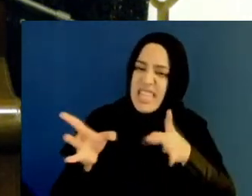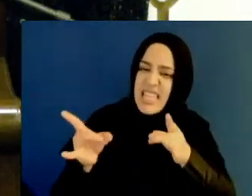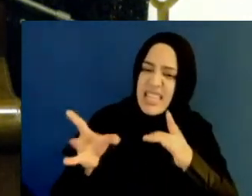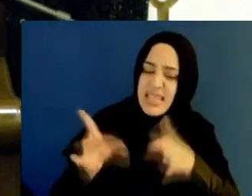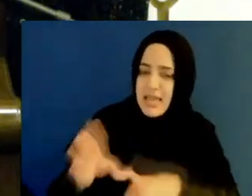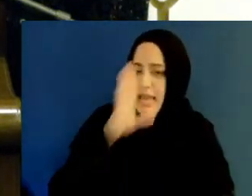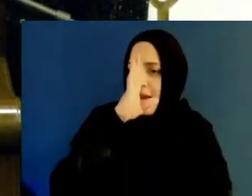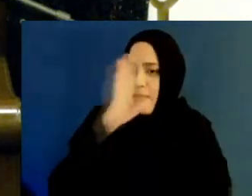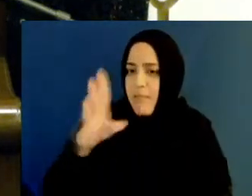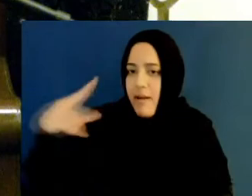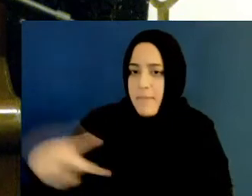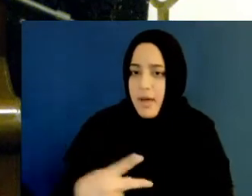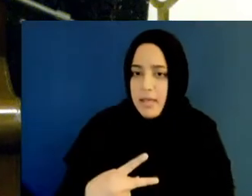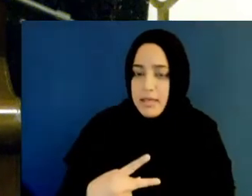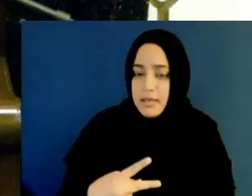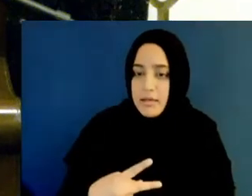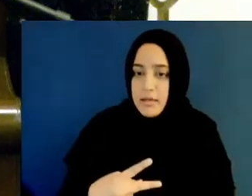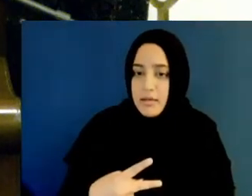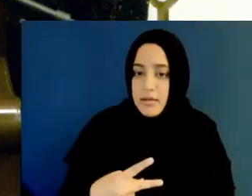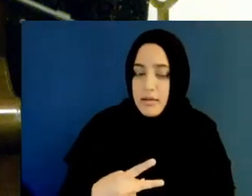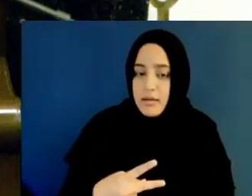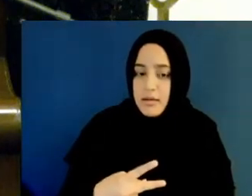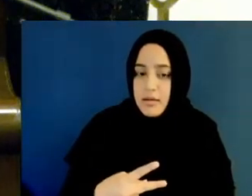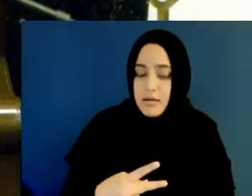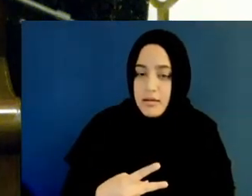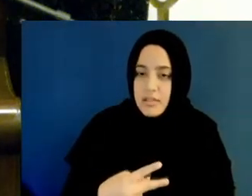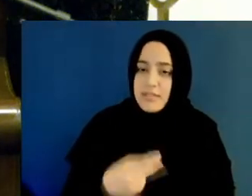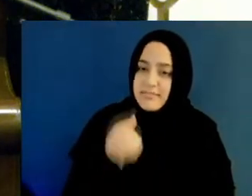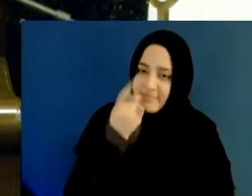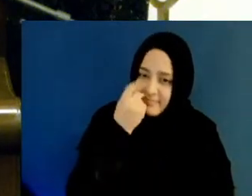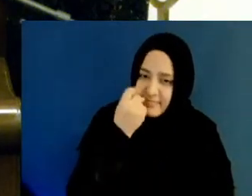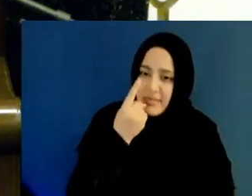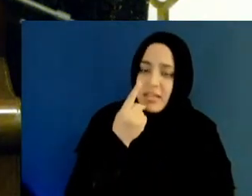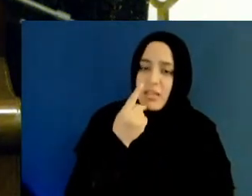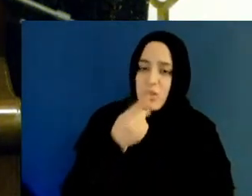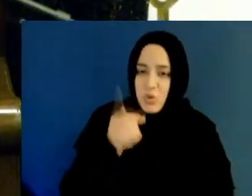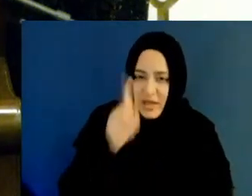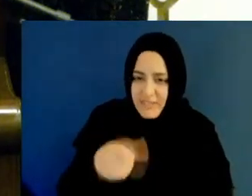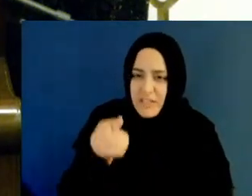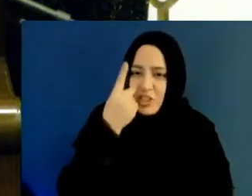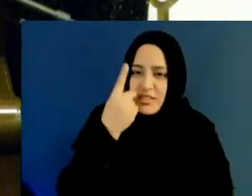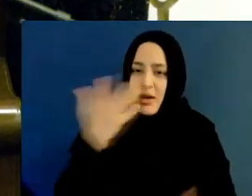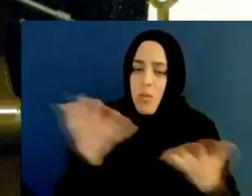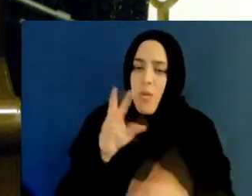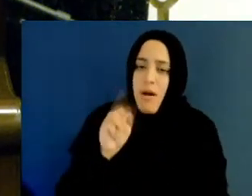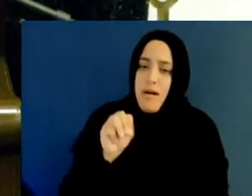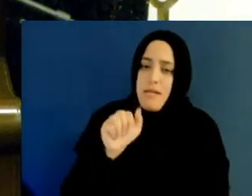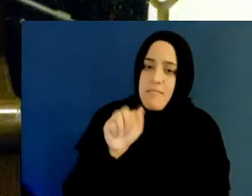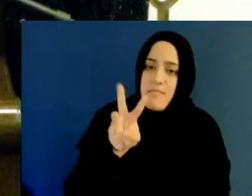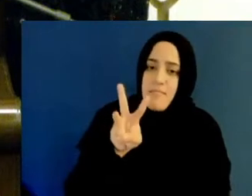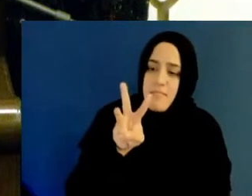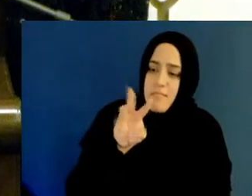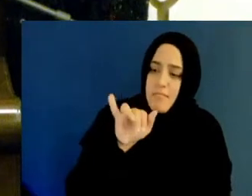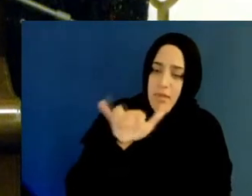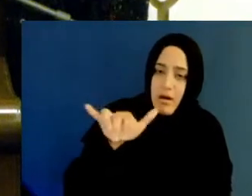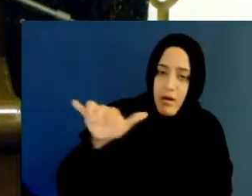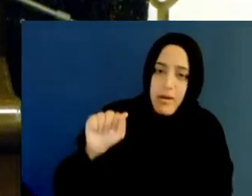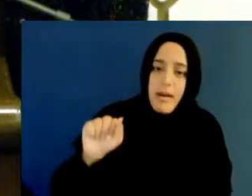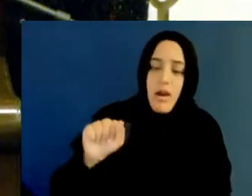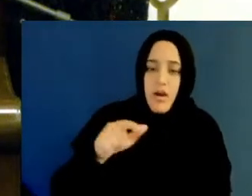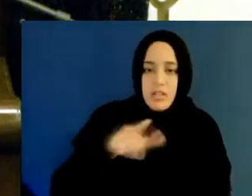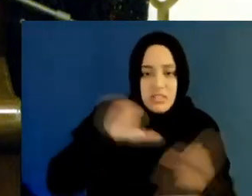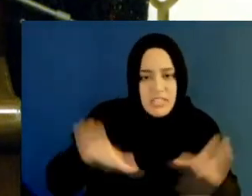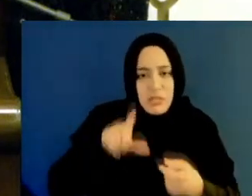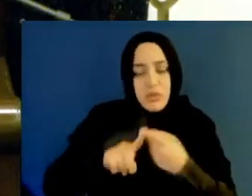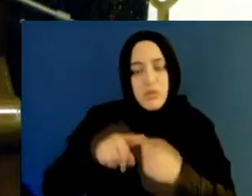did with the Shias of Amirul Mu'mineen. Understand what Muawiyah did to those people who dared narrate